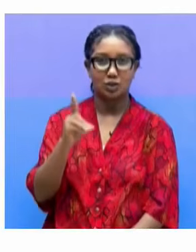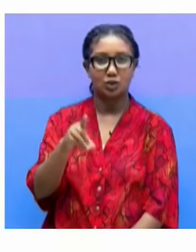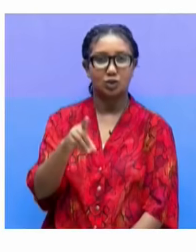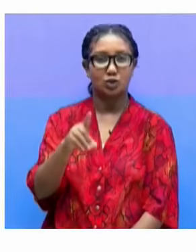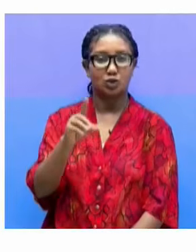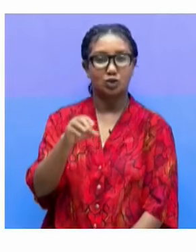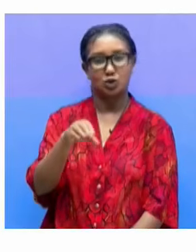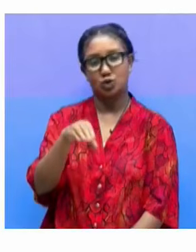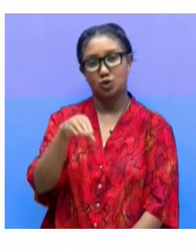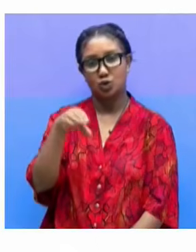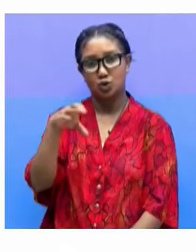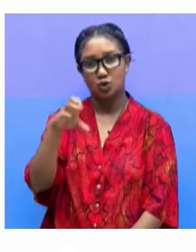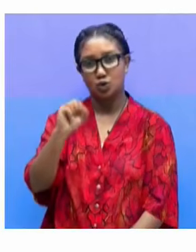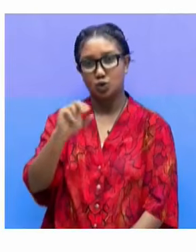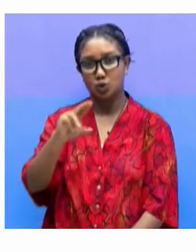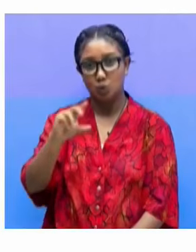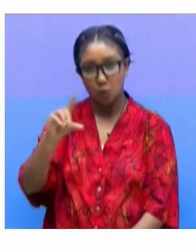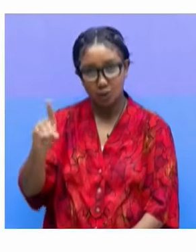should,